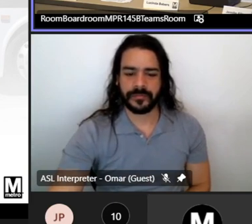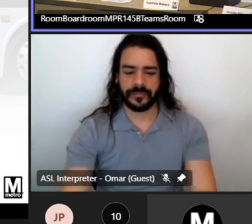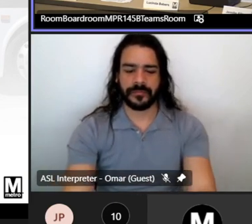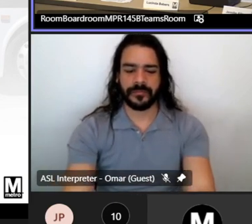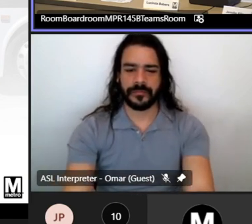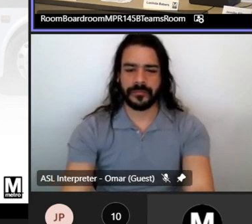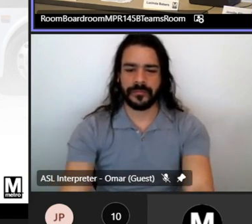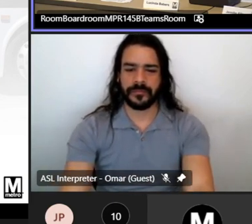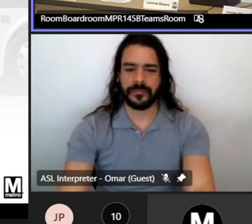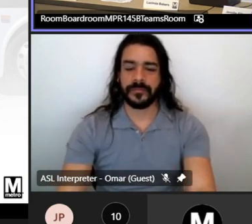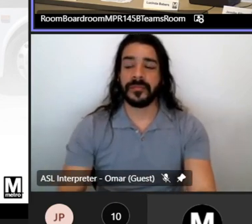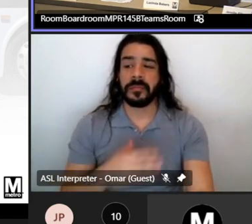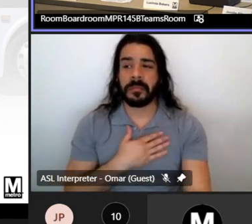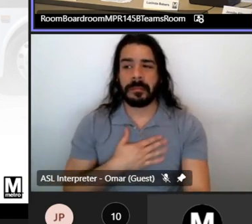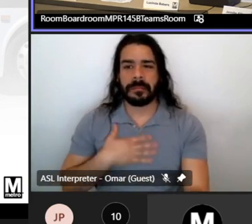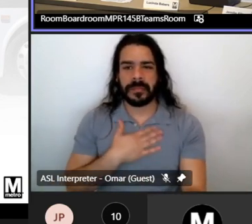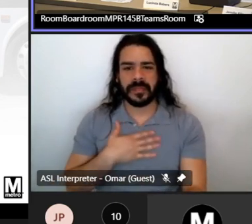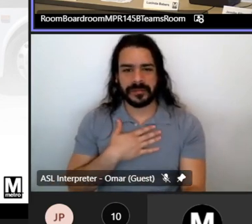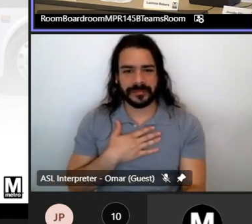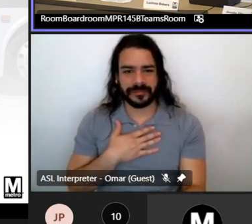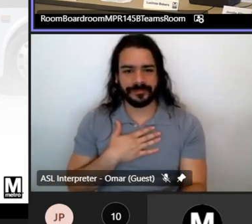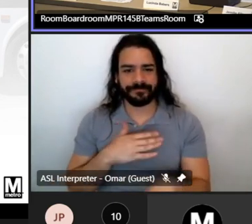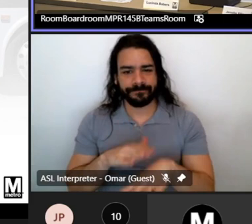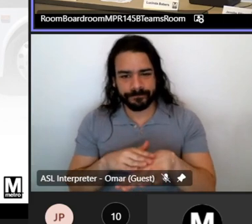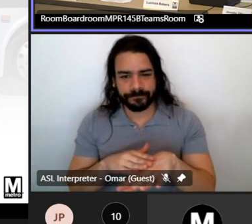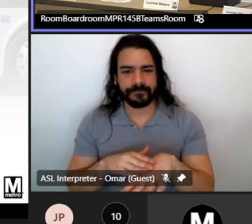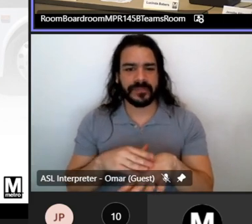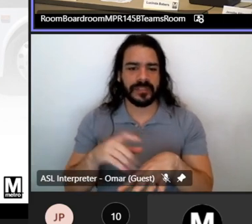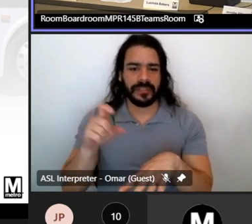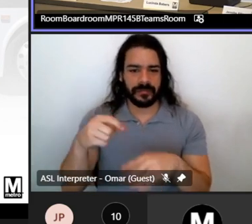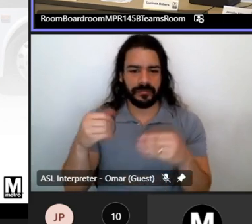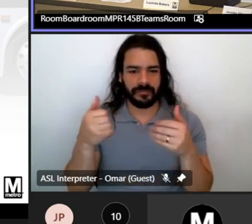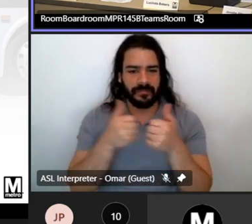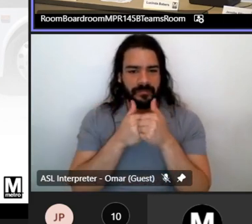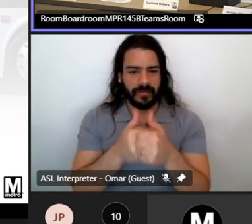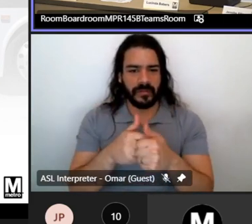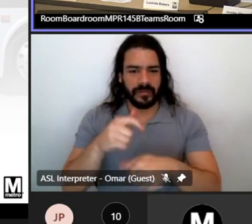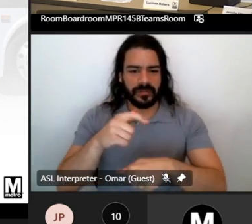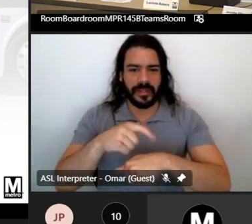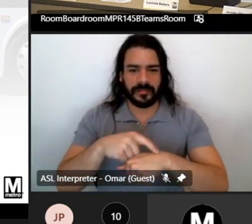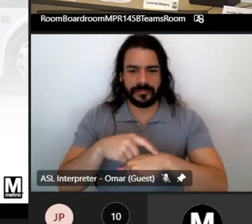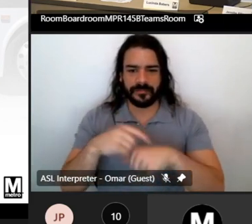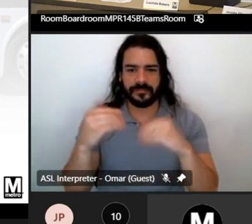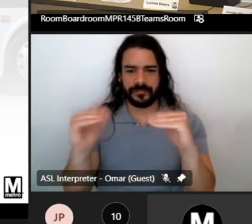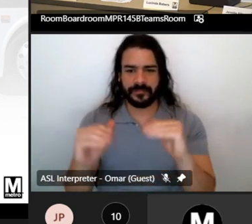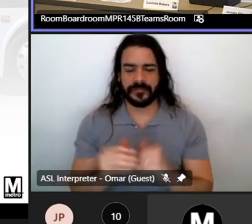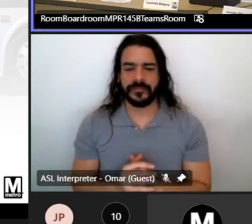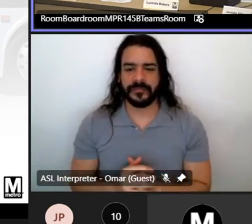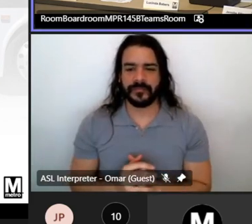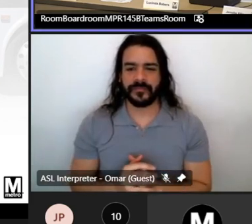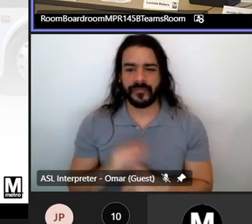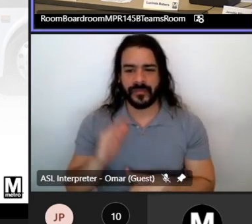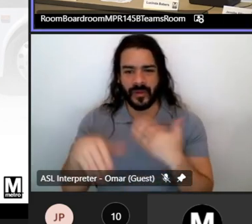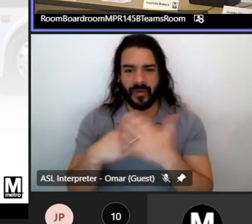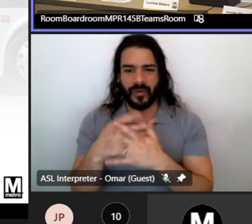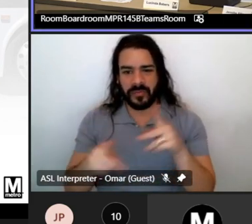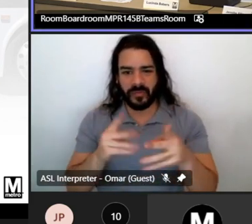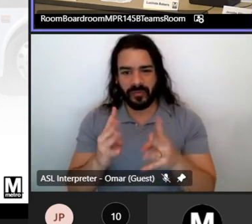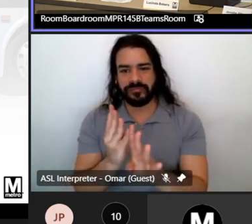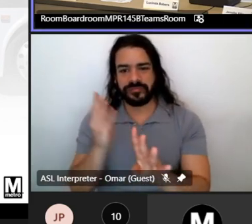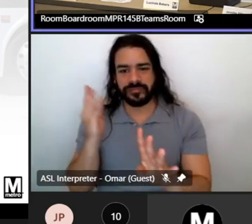We ask that you stay within your time limit because we want to make sure everyone who wants to speak has a chance to be